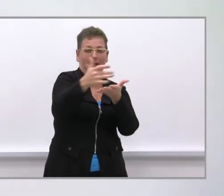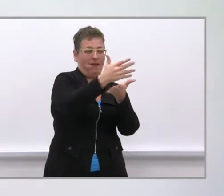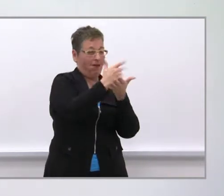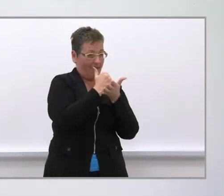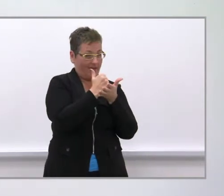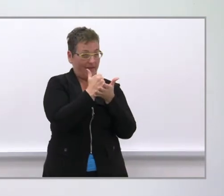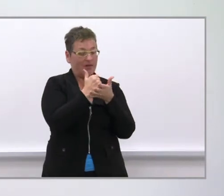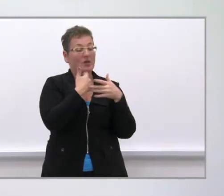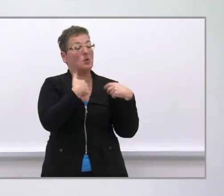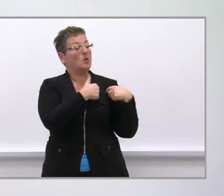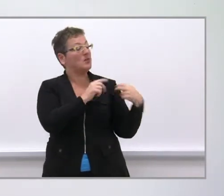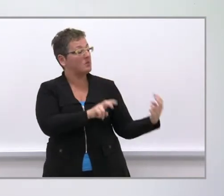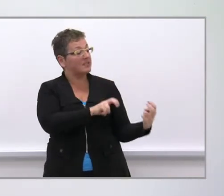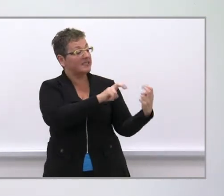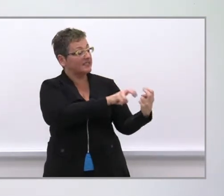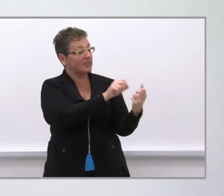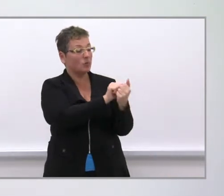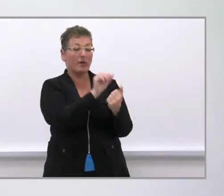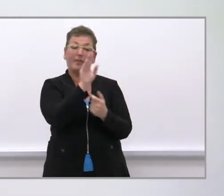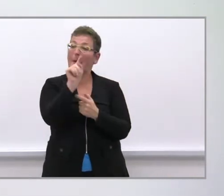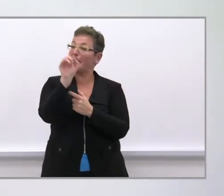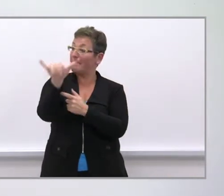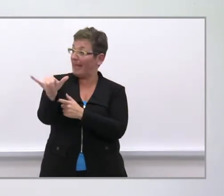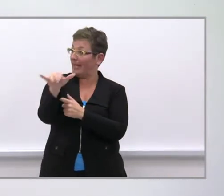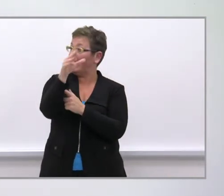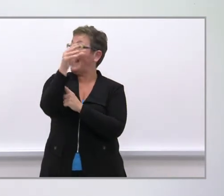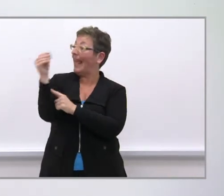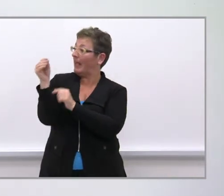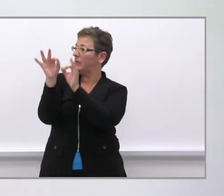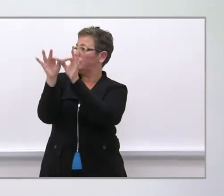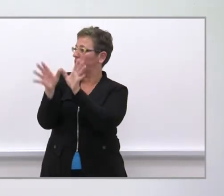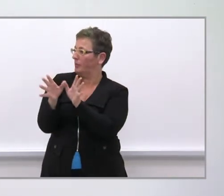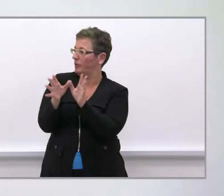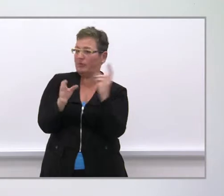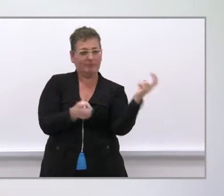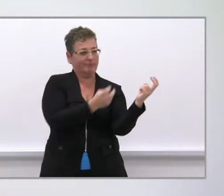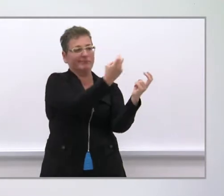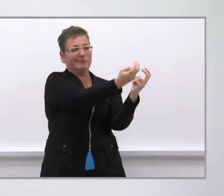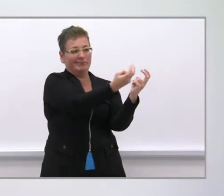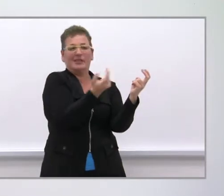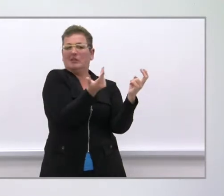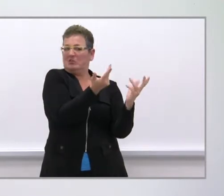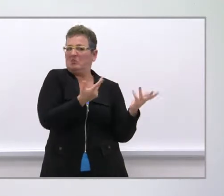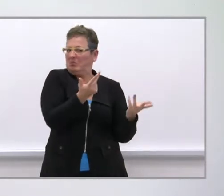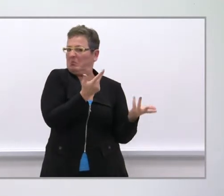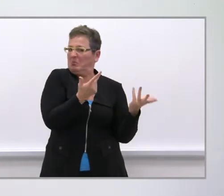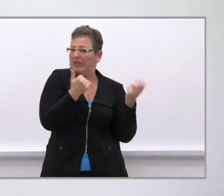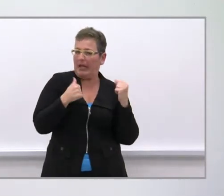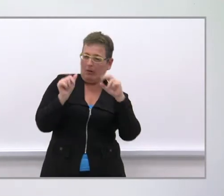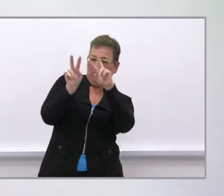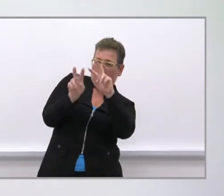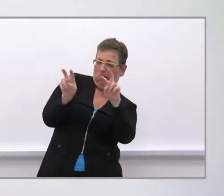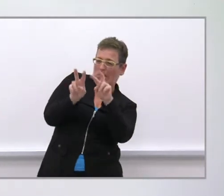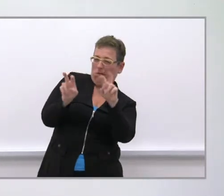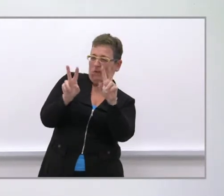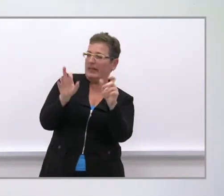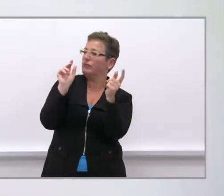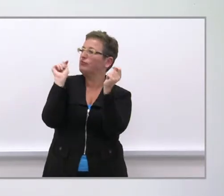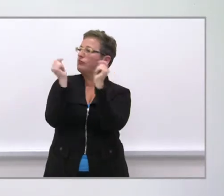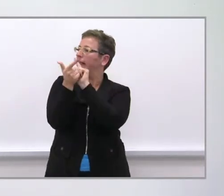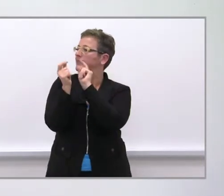with Betty and an interpreter, and we will go through those, and we will translate